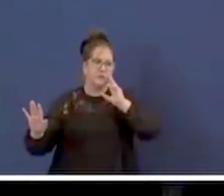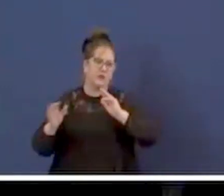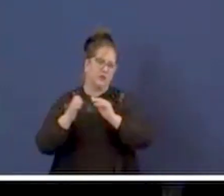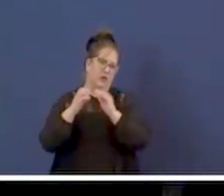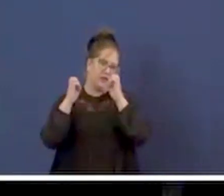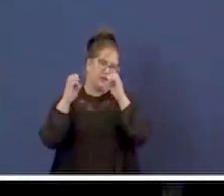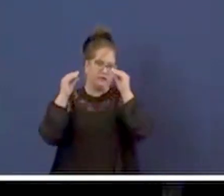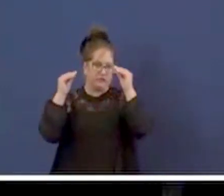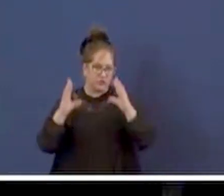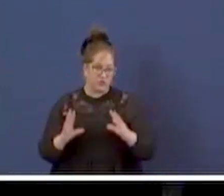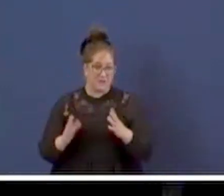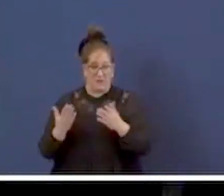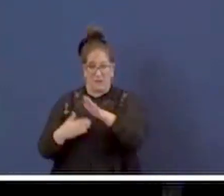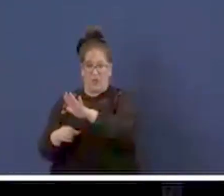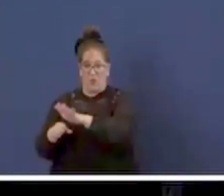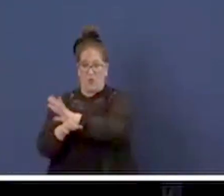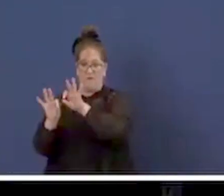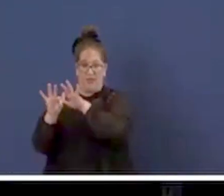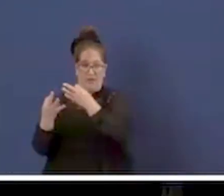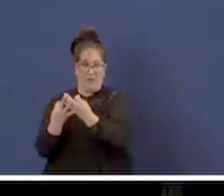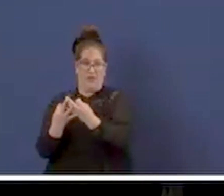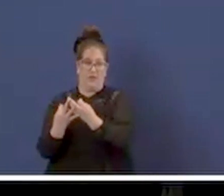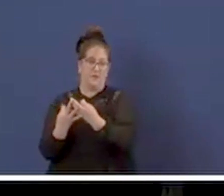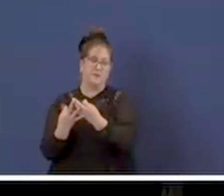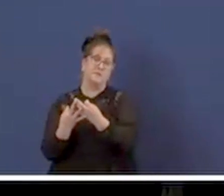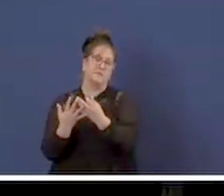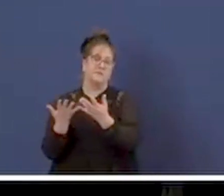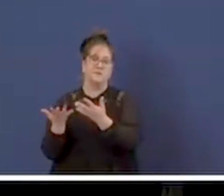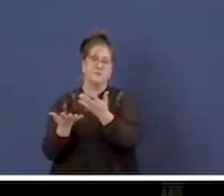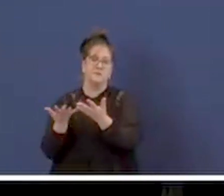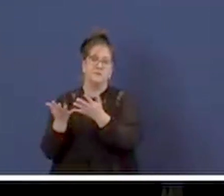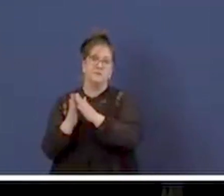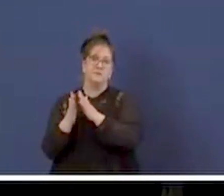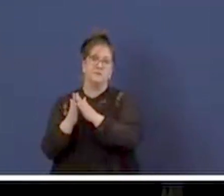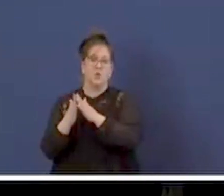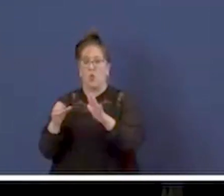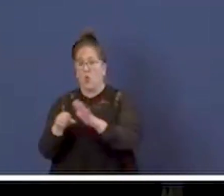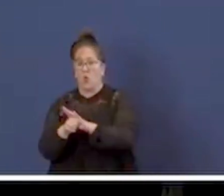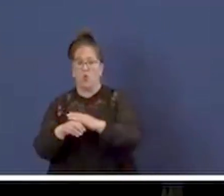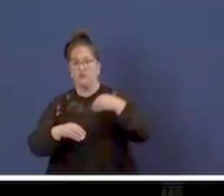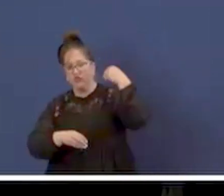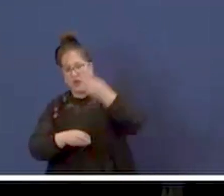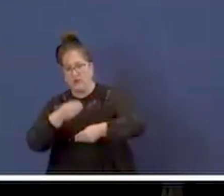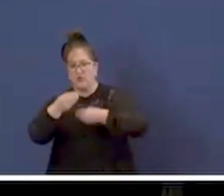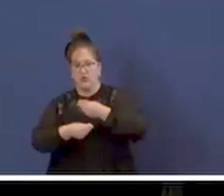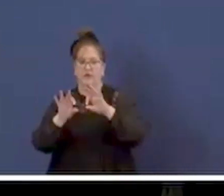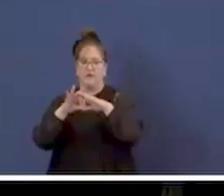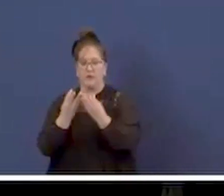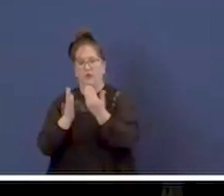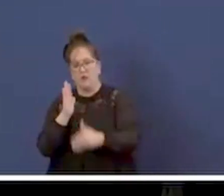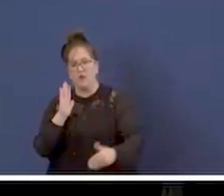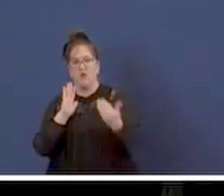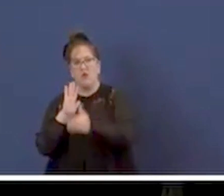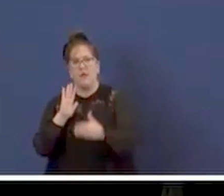mean, that whole family, the whole generation after generation might have